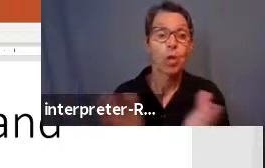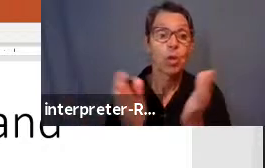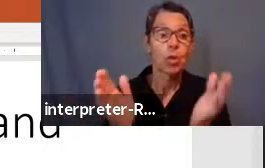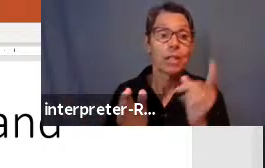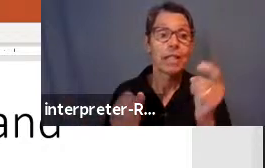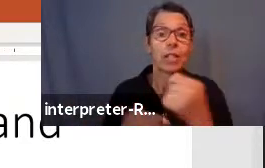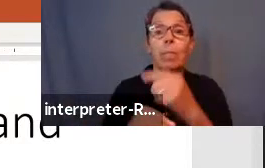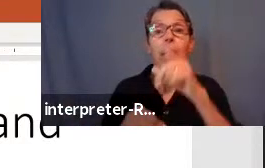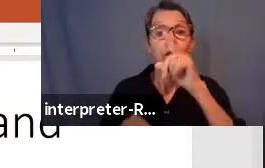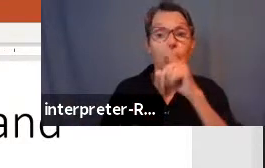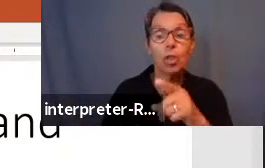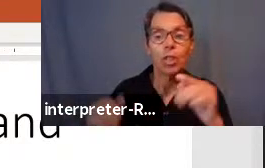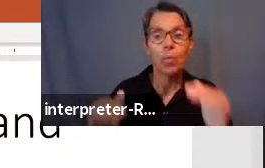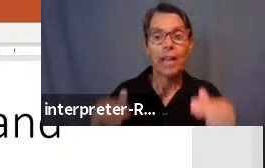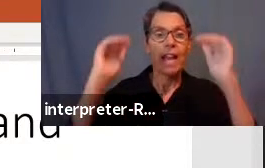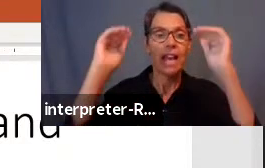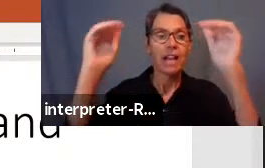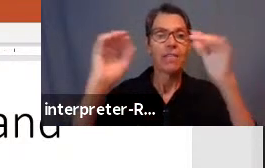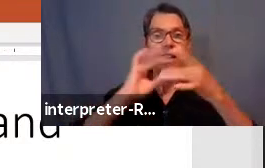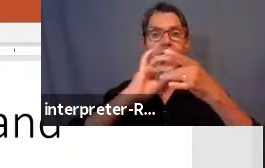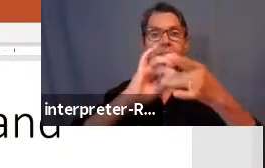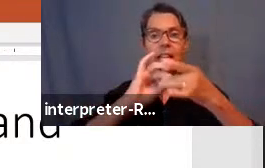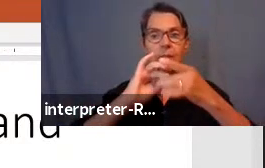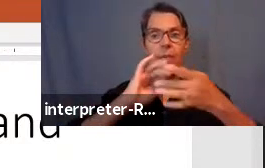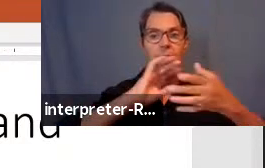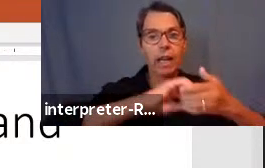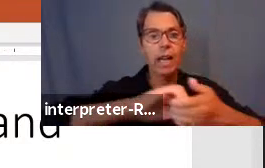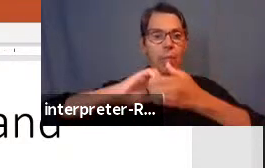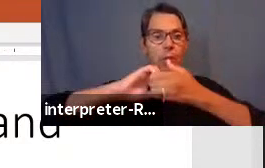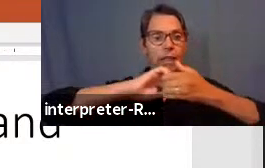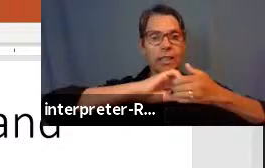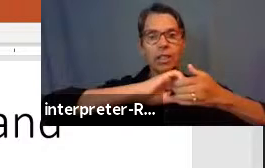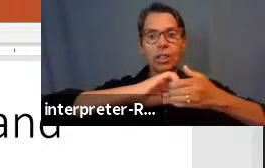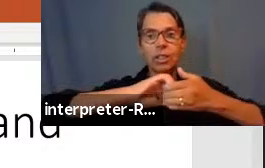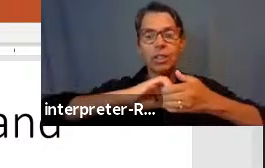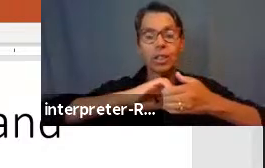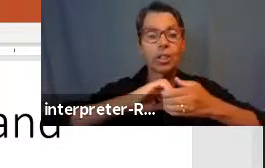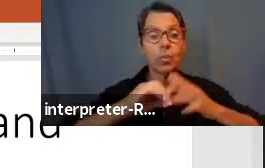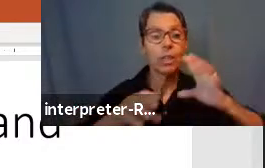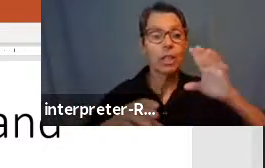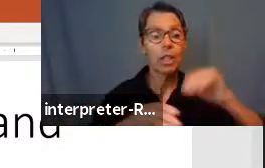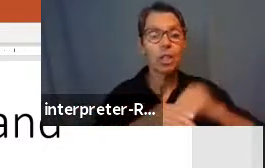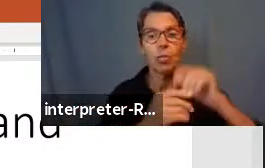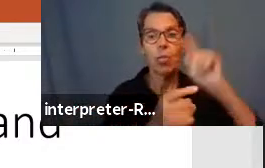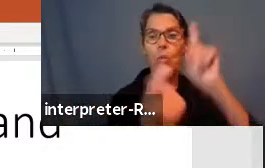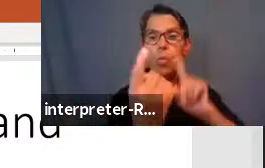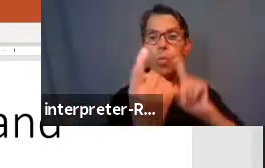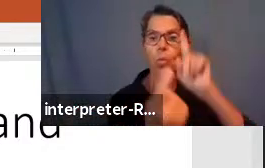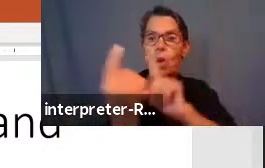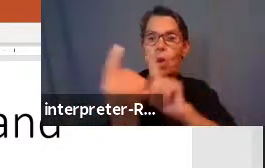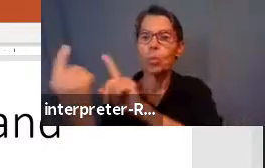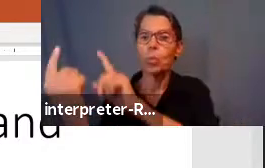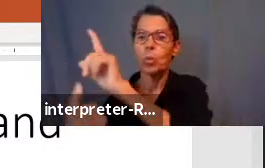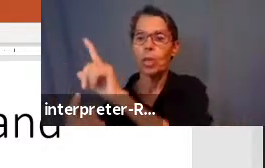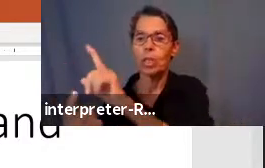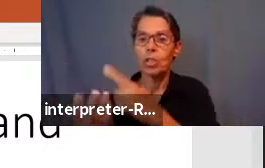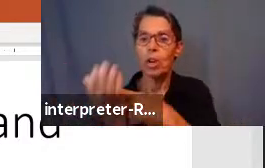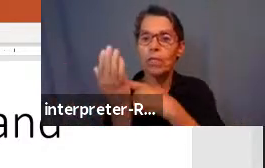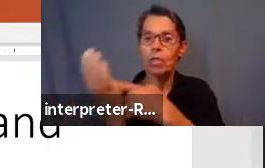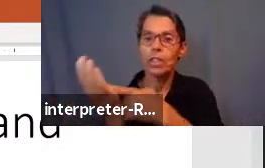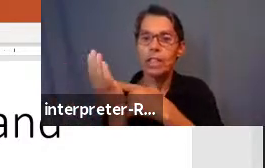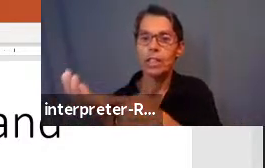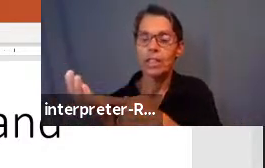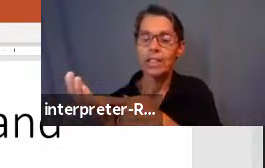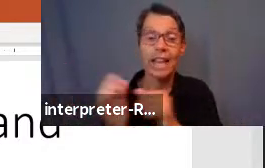make sure that we elevate engagement and collaboration, that we engage in one-on-one conversations, and that we continue with an